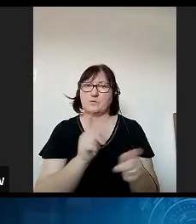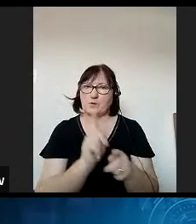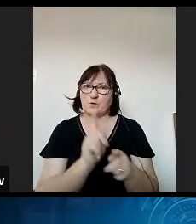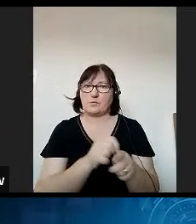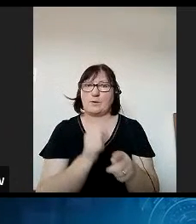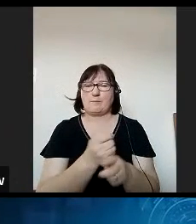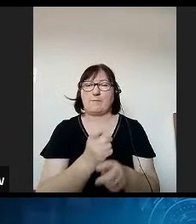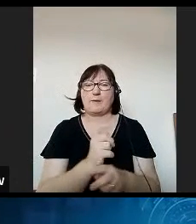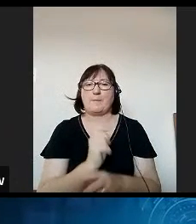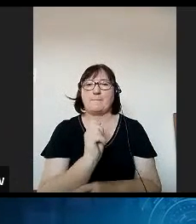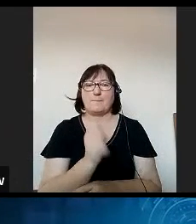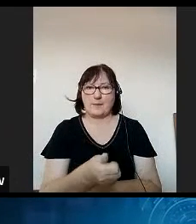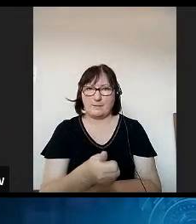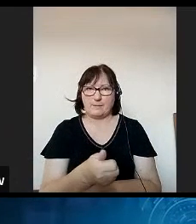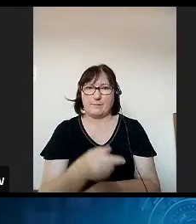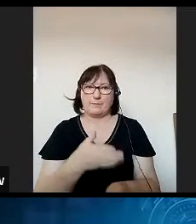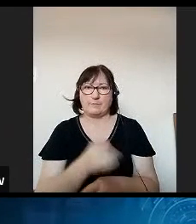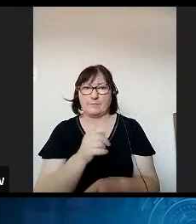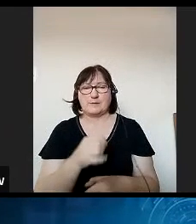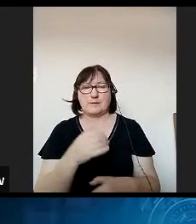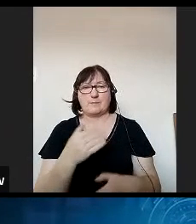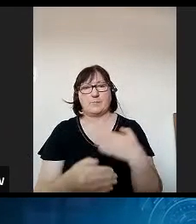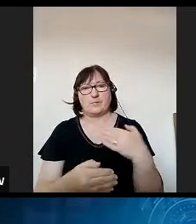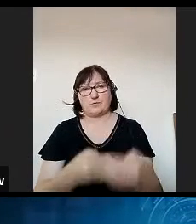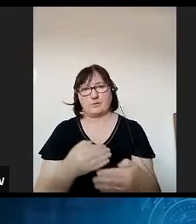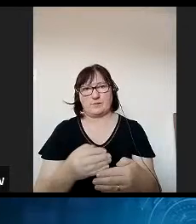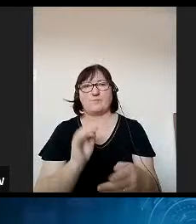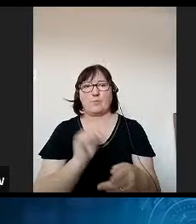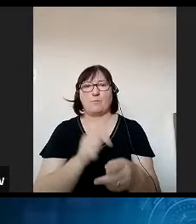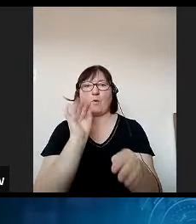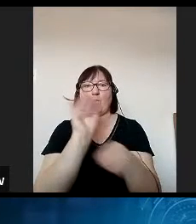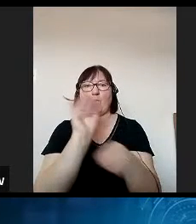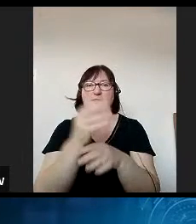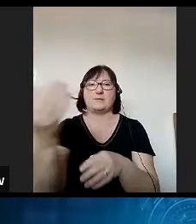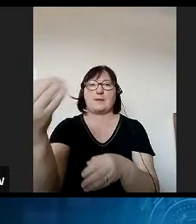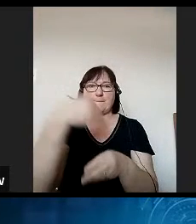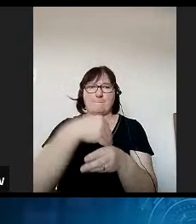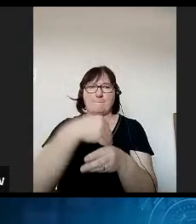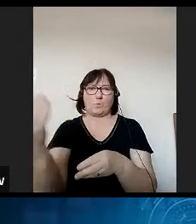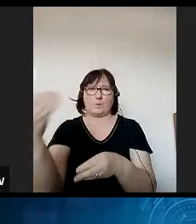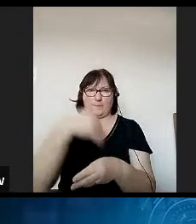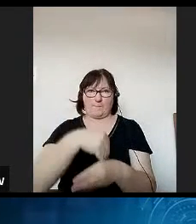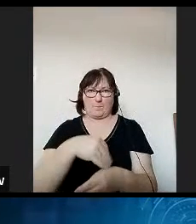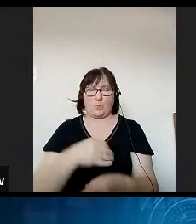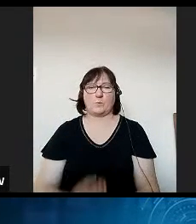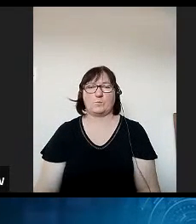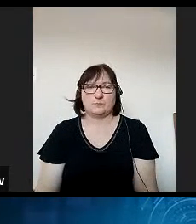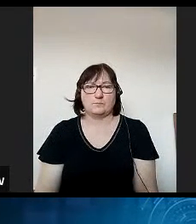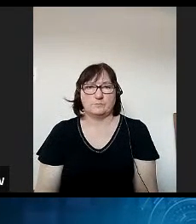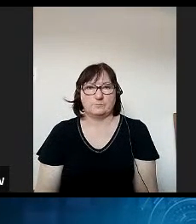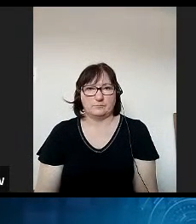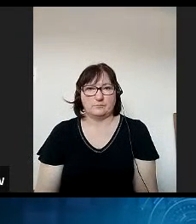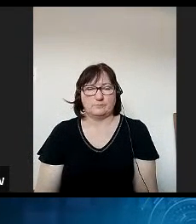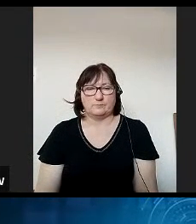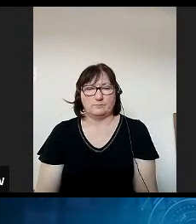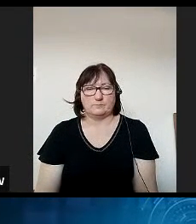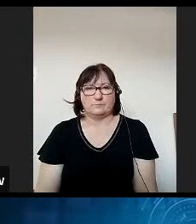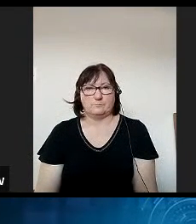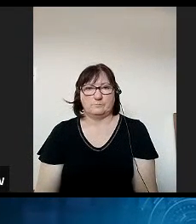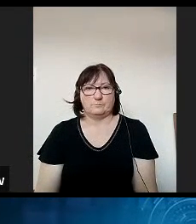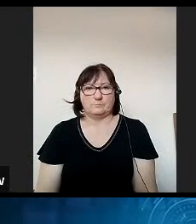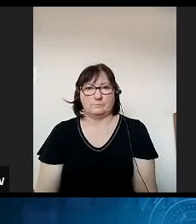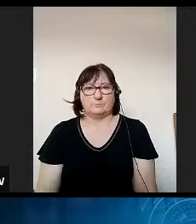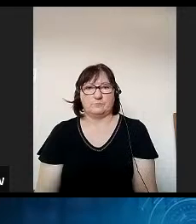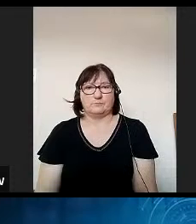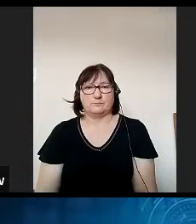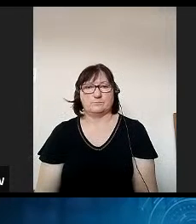a process of importation. I think Letitia can elaborate further on this one, if I